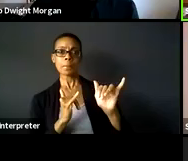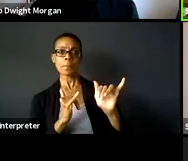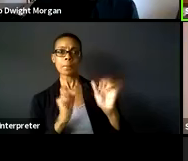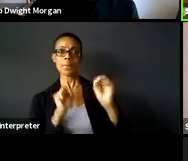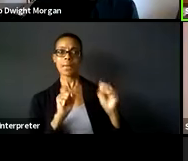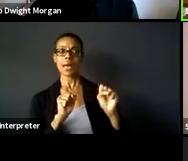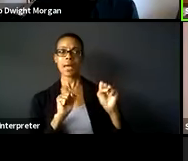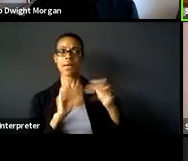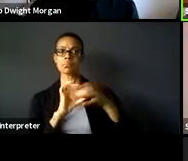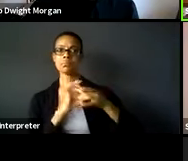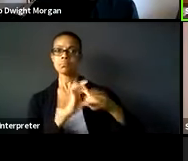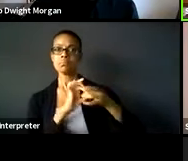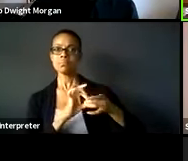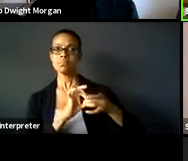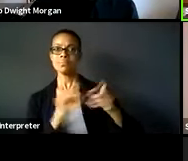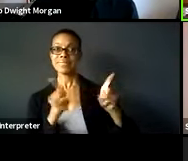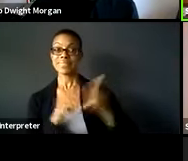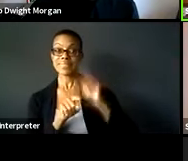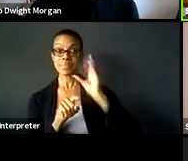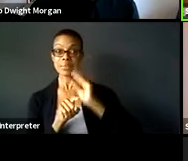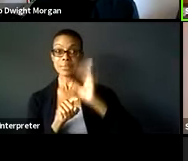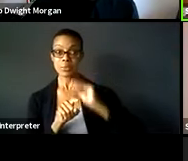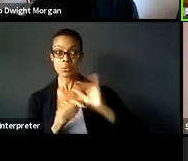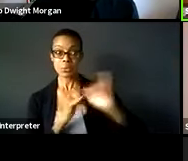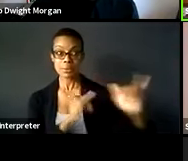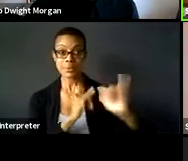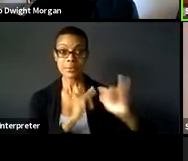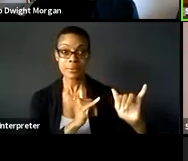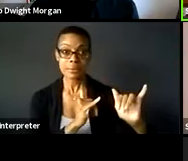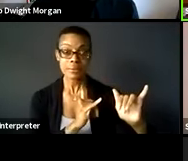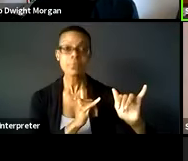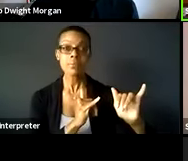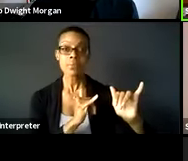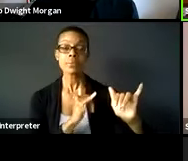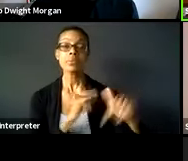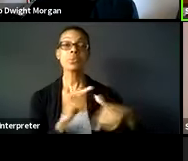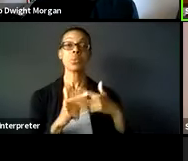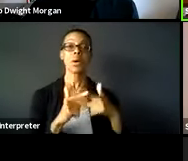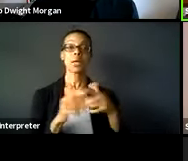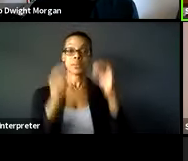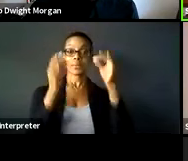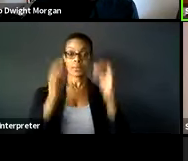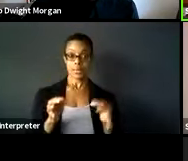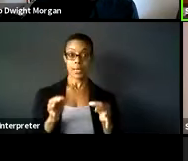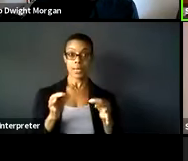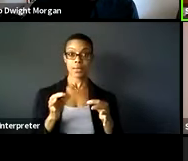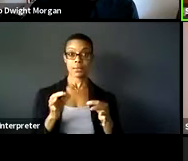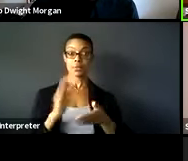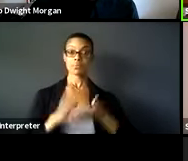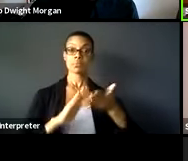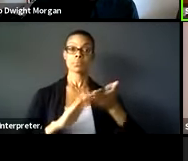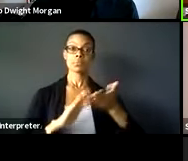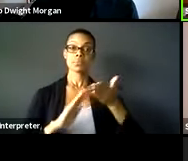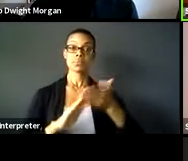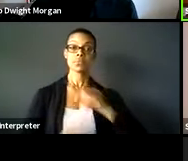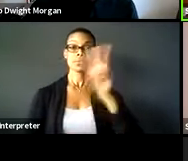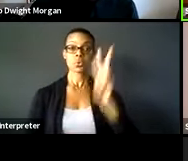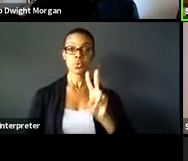to our experience. So when I decided to run for Victoria City